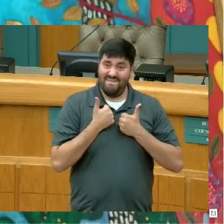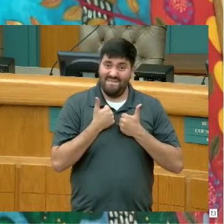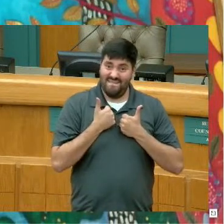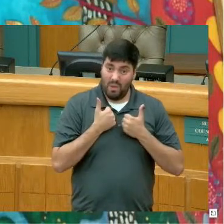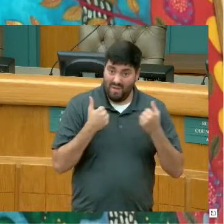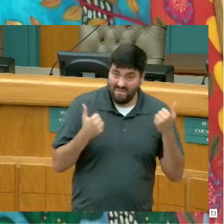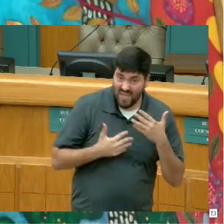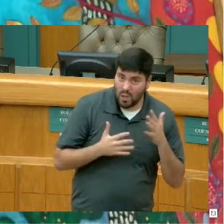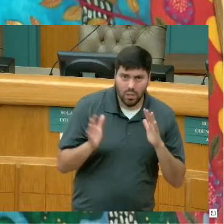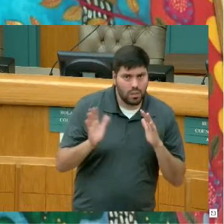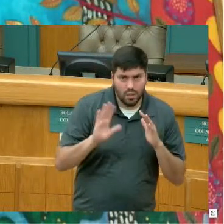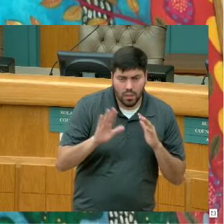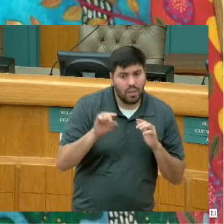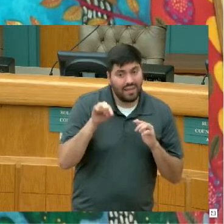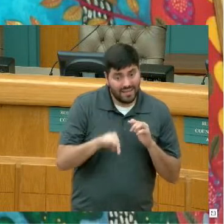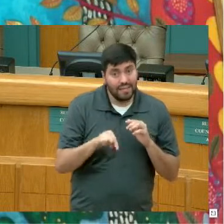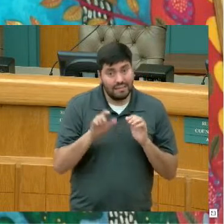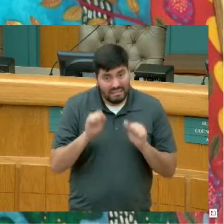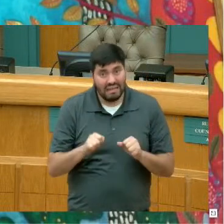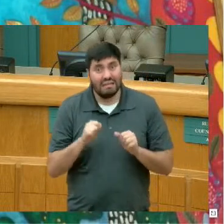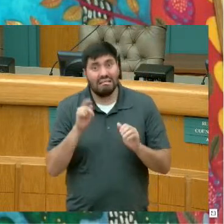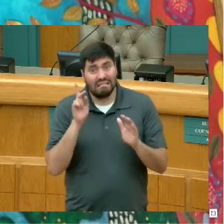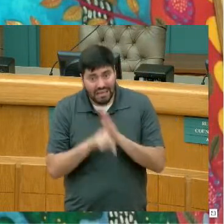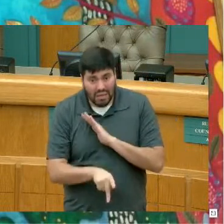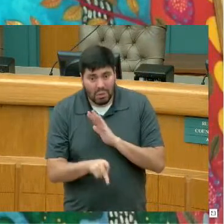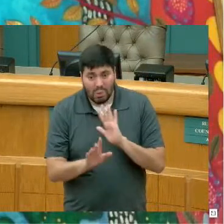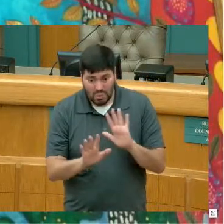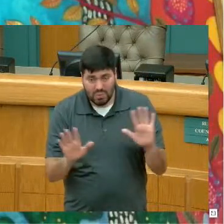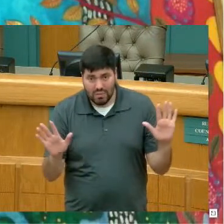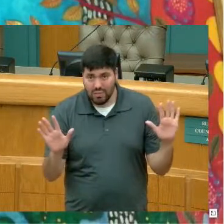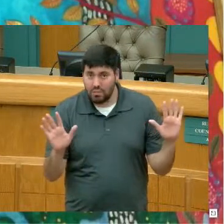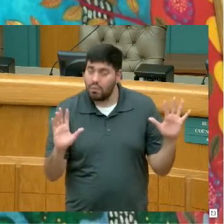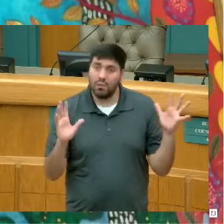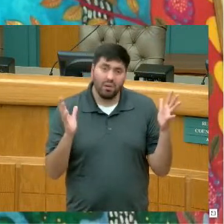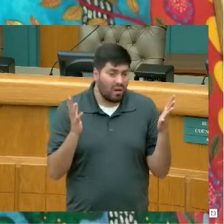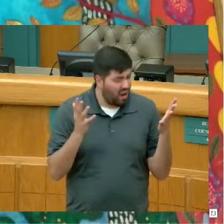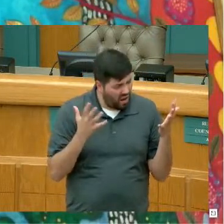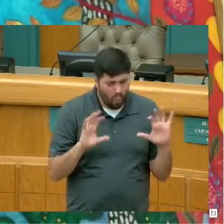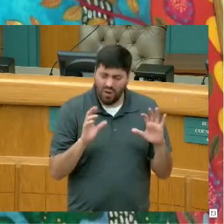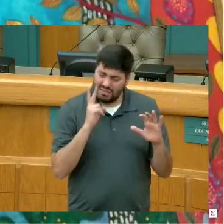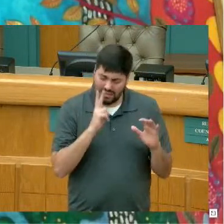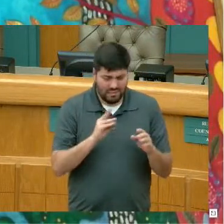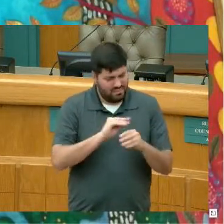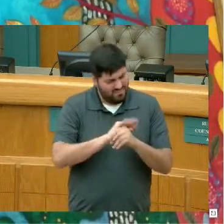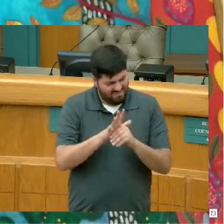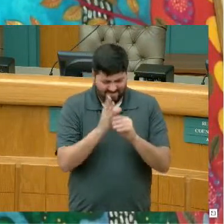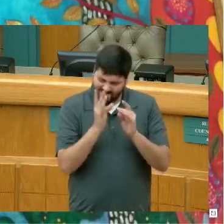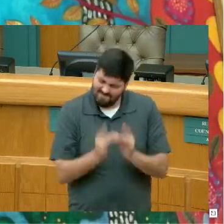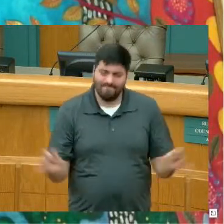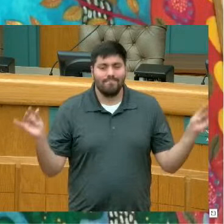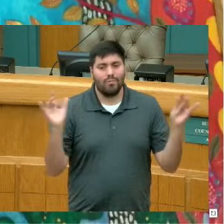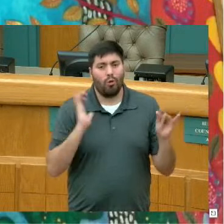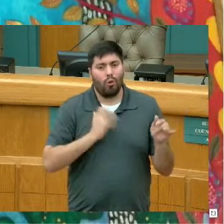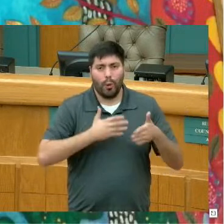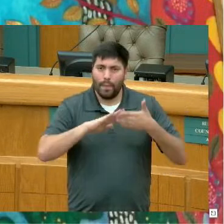fear that this damn thing can kill you. I want to see it out of our community. I want to see it